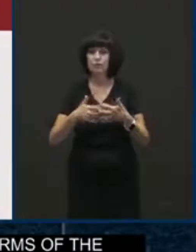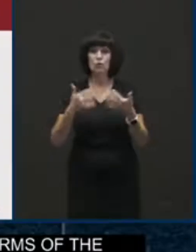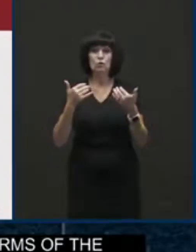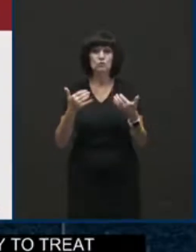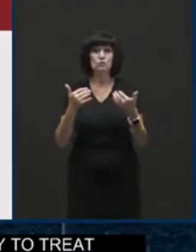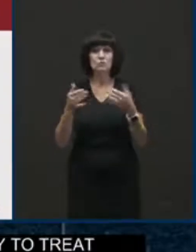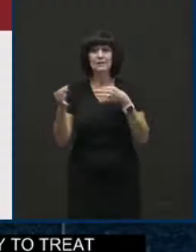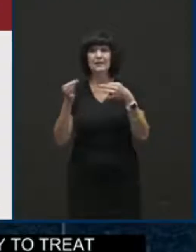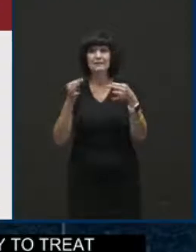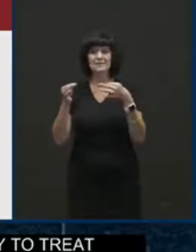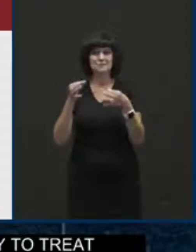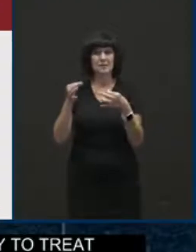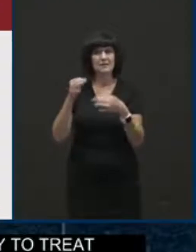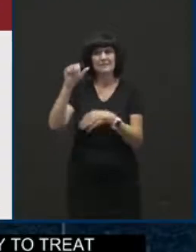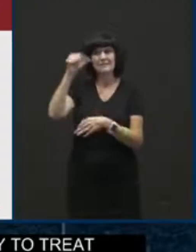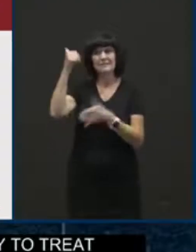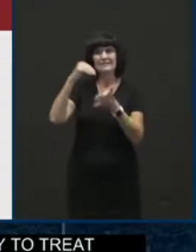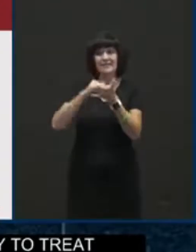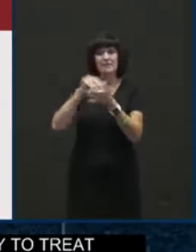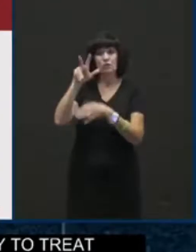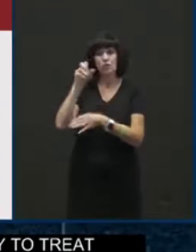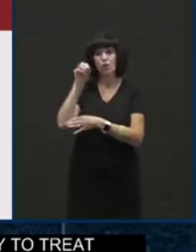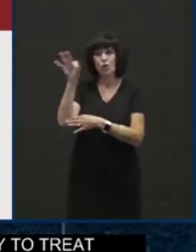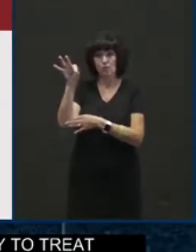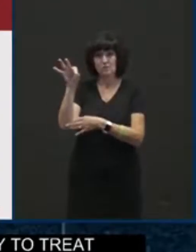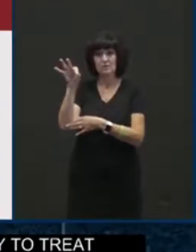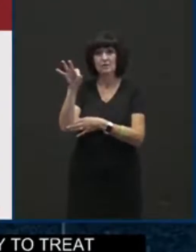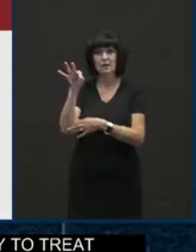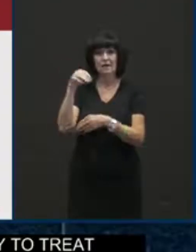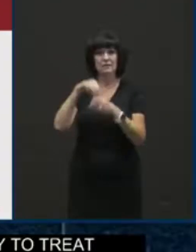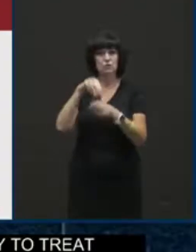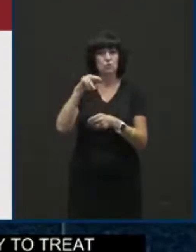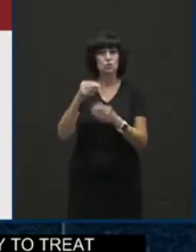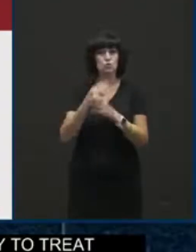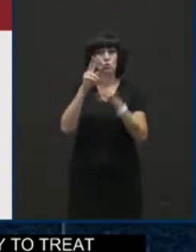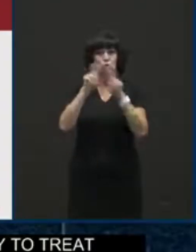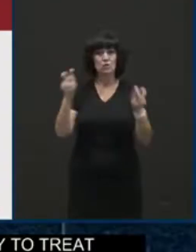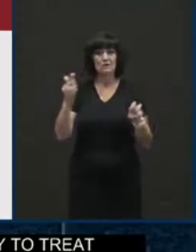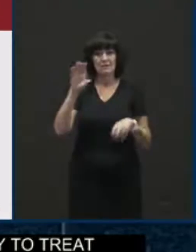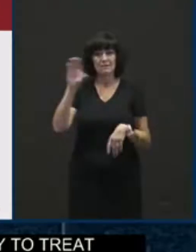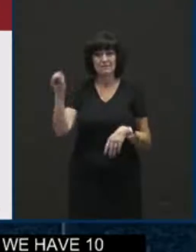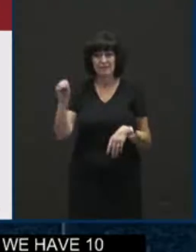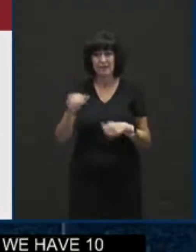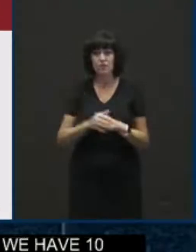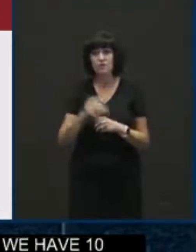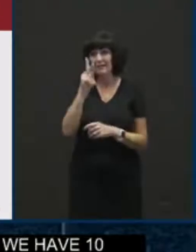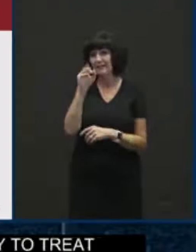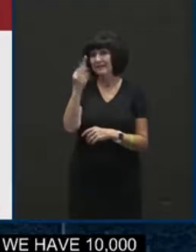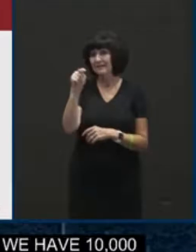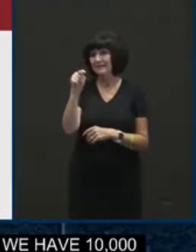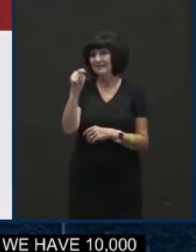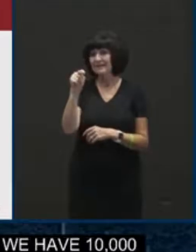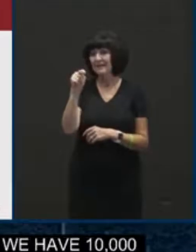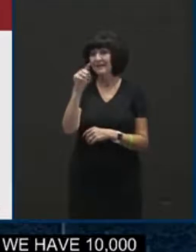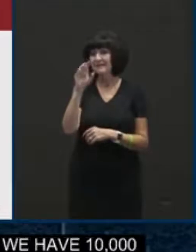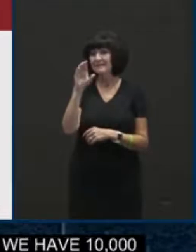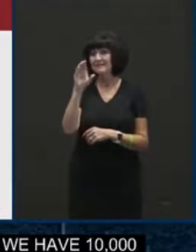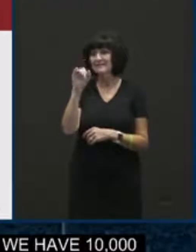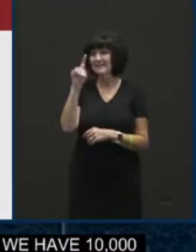got 10,000 positive cases now in Newcastle County. In Kent County, we're at